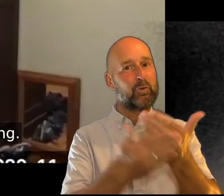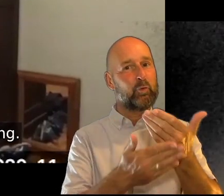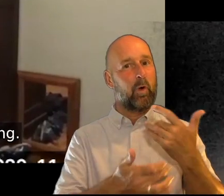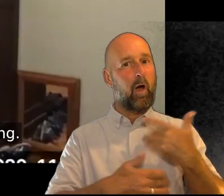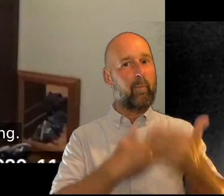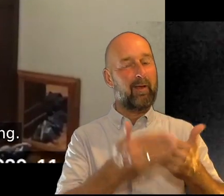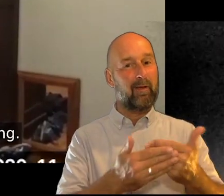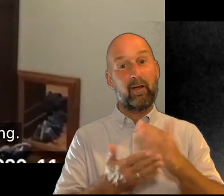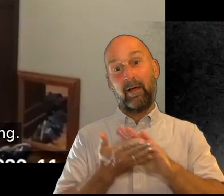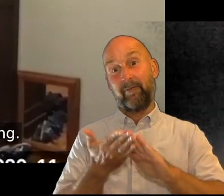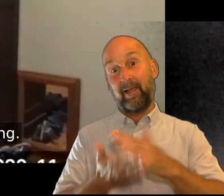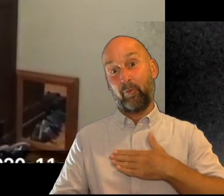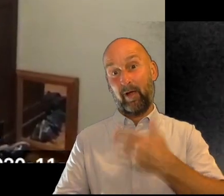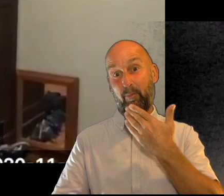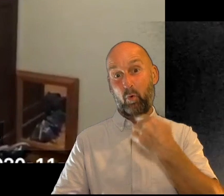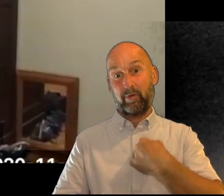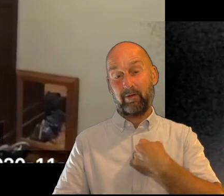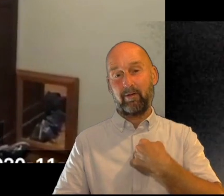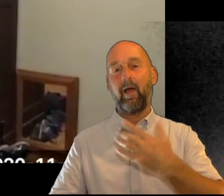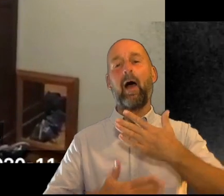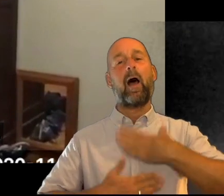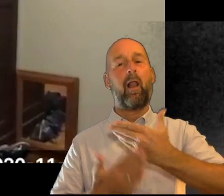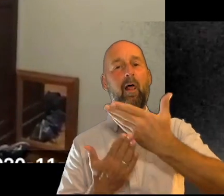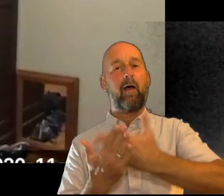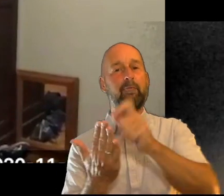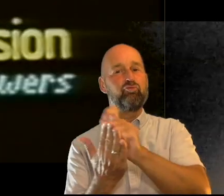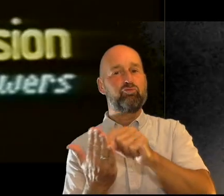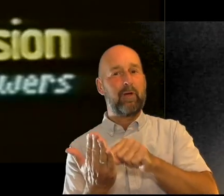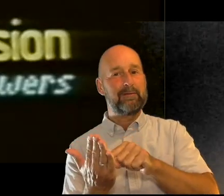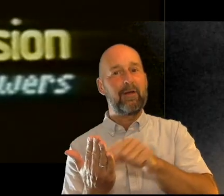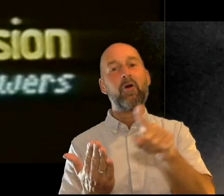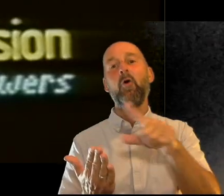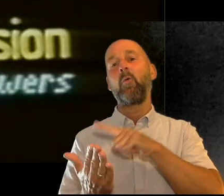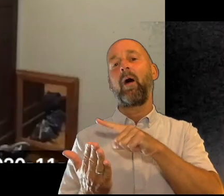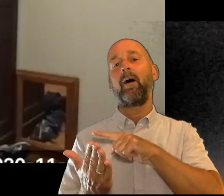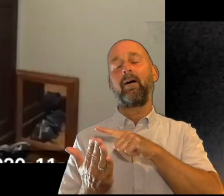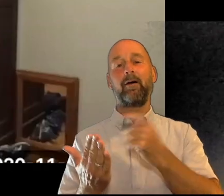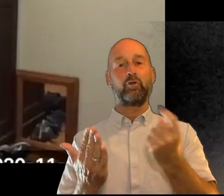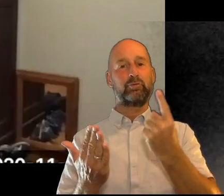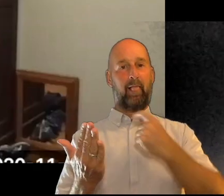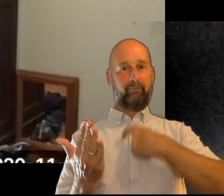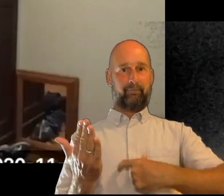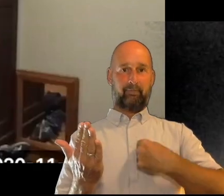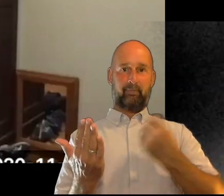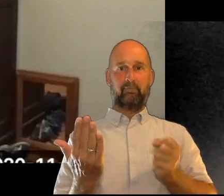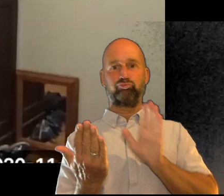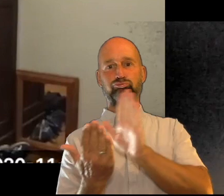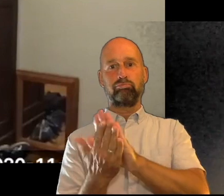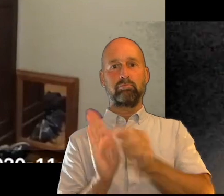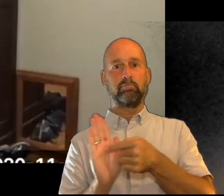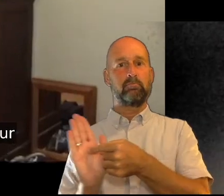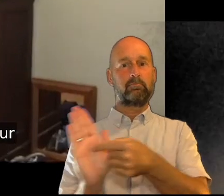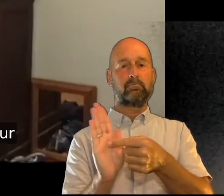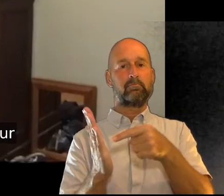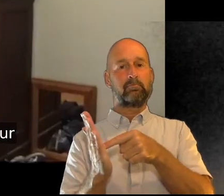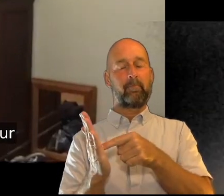forgive me for being boring. And what I love about writing, I think it's the sense of being able to get a bit of yourself down on the